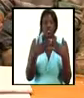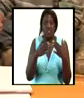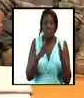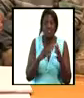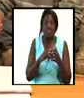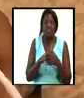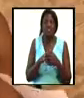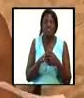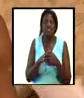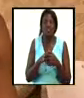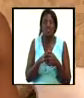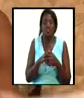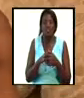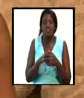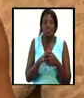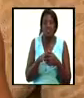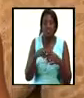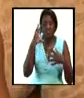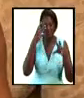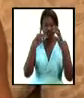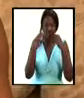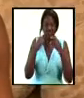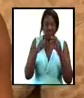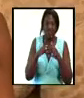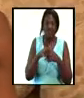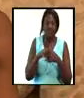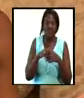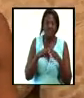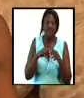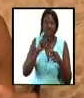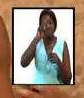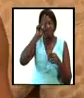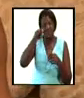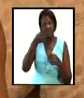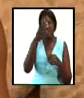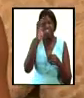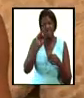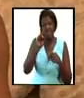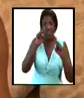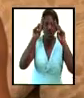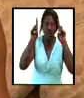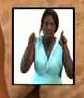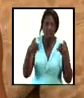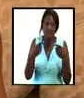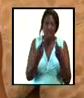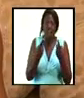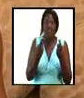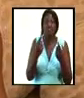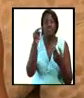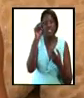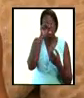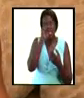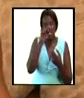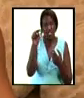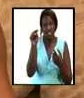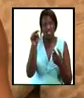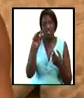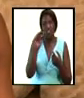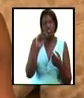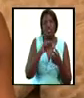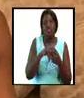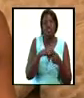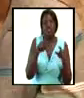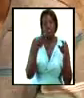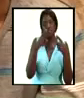inverted commas. We'll learn about the apostrophe, brackets, hyphen, dash, bullets, and ellipses